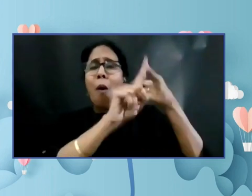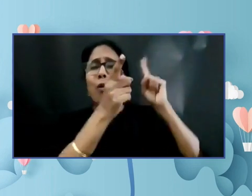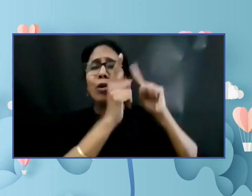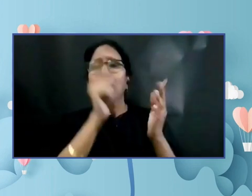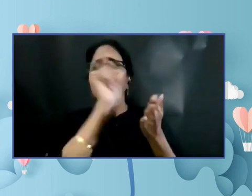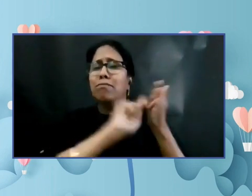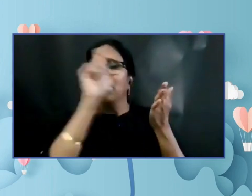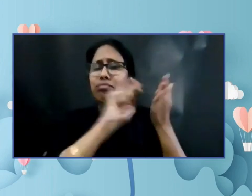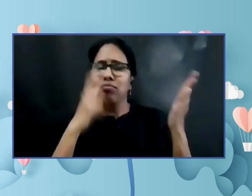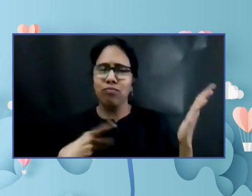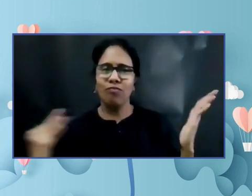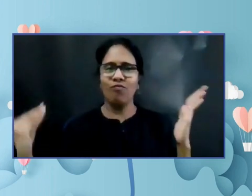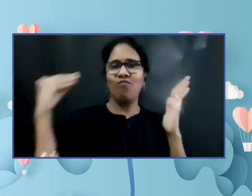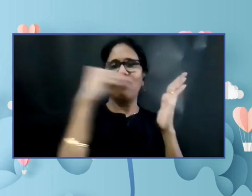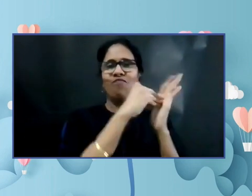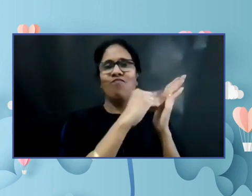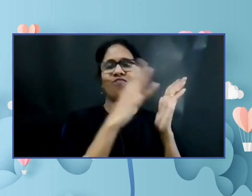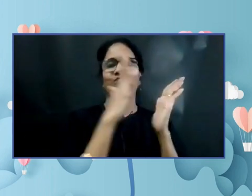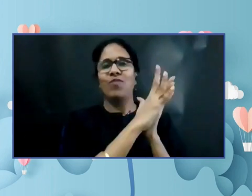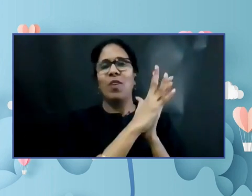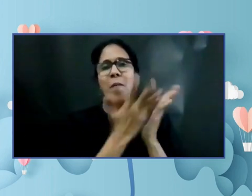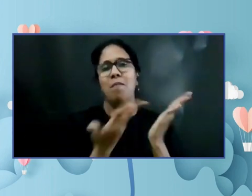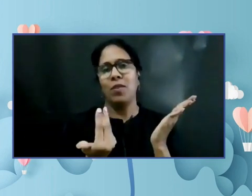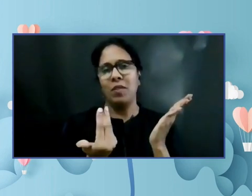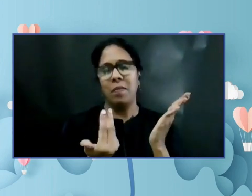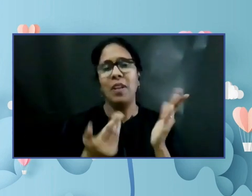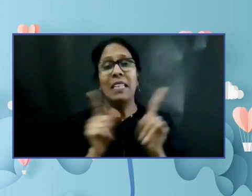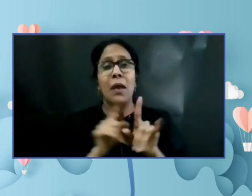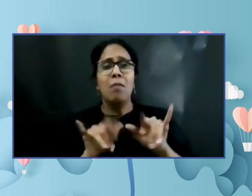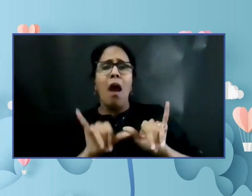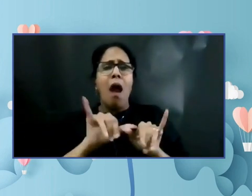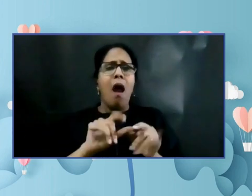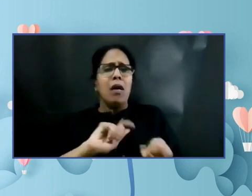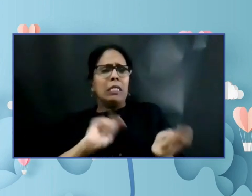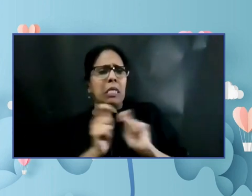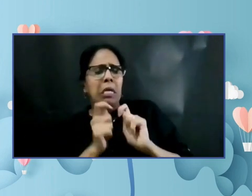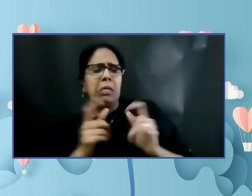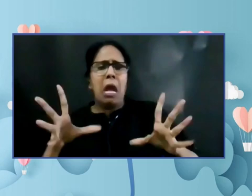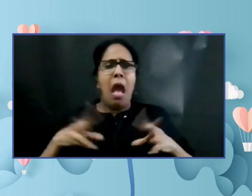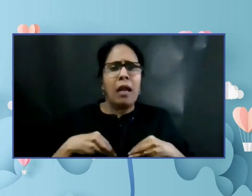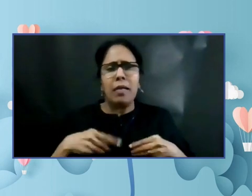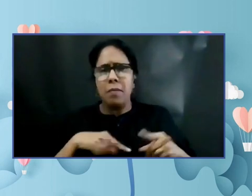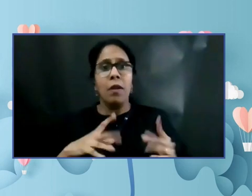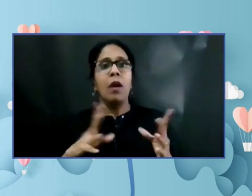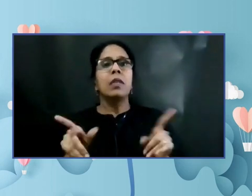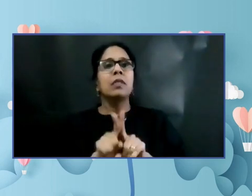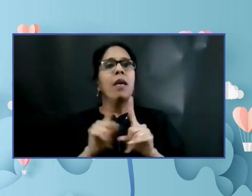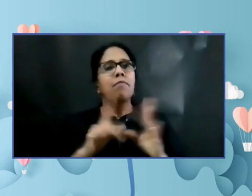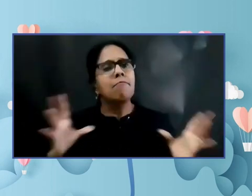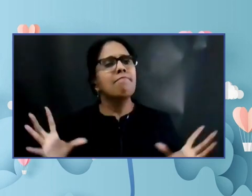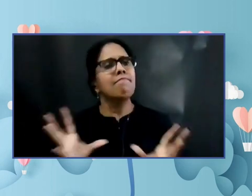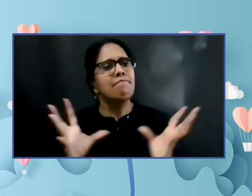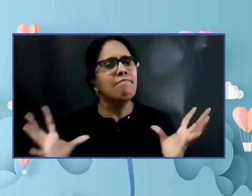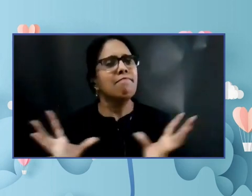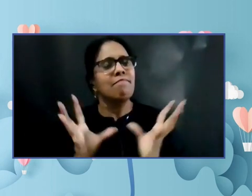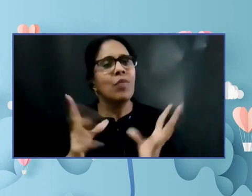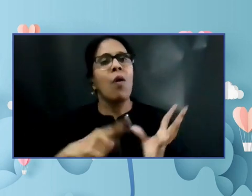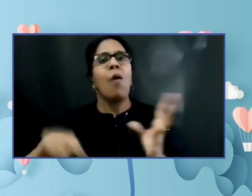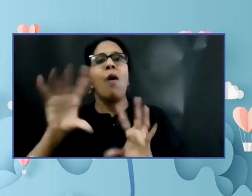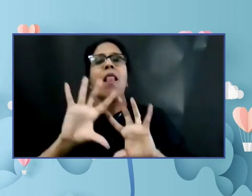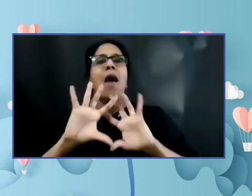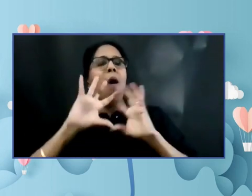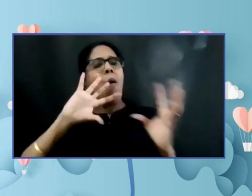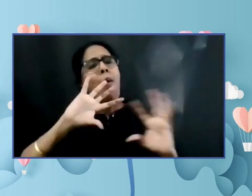our adaptivity will be the fuel that drives us to make the world inclusive for